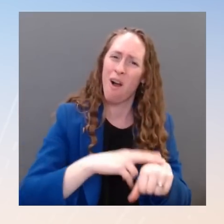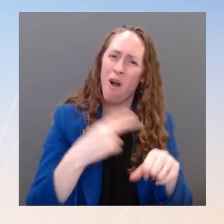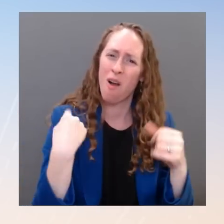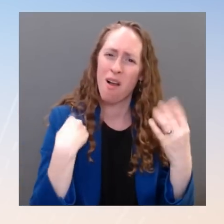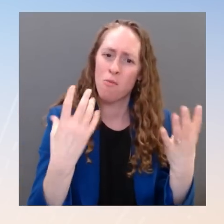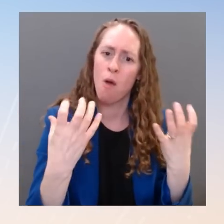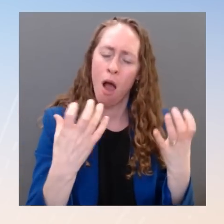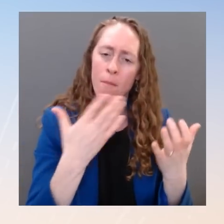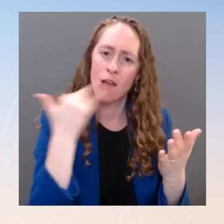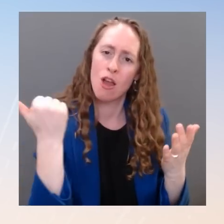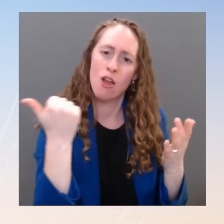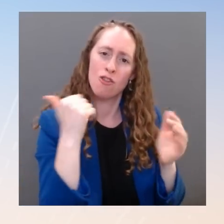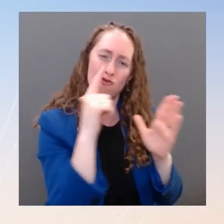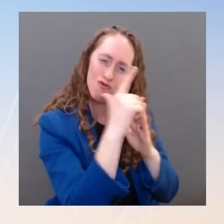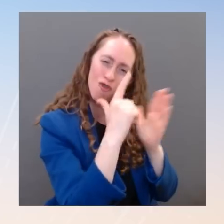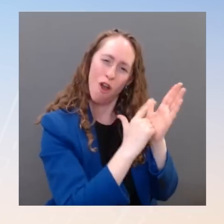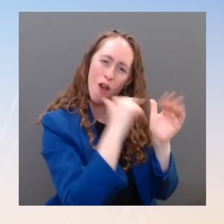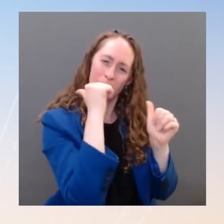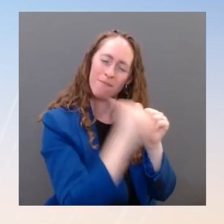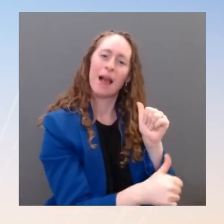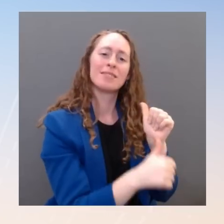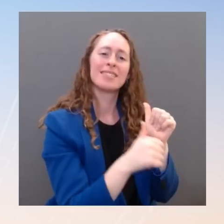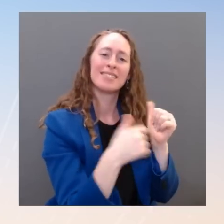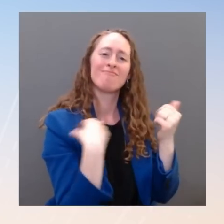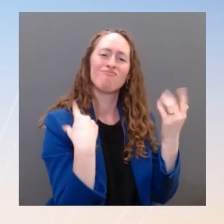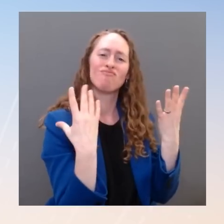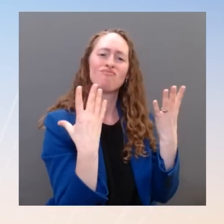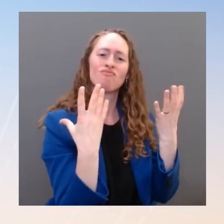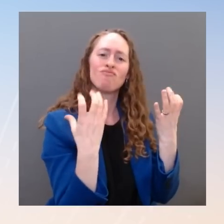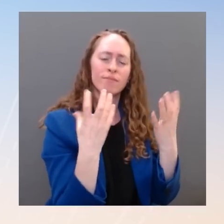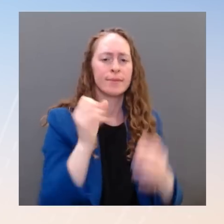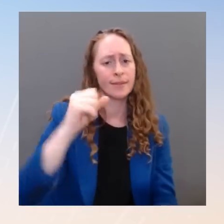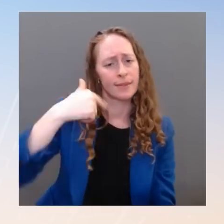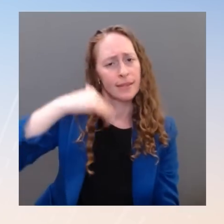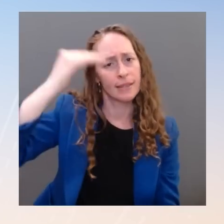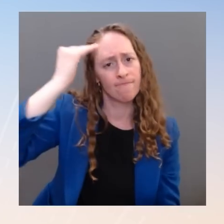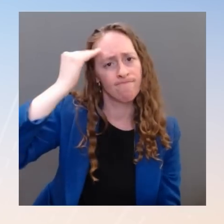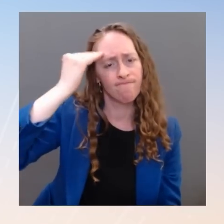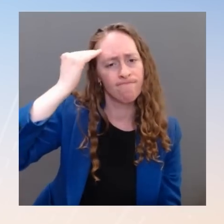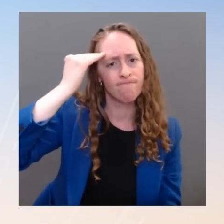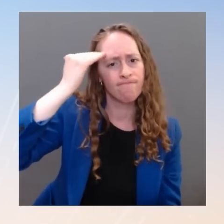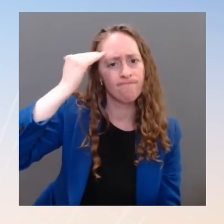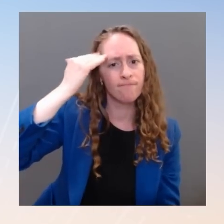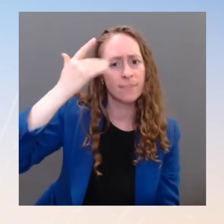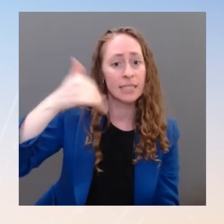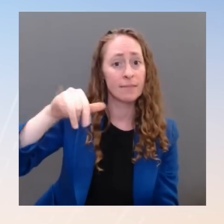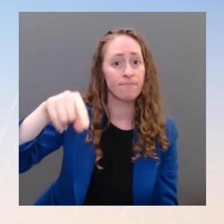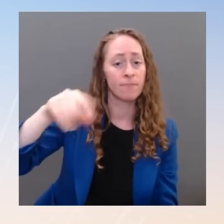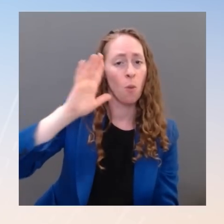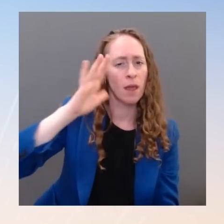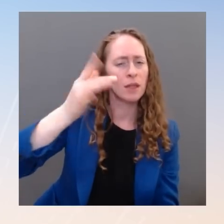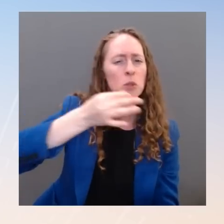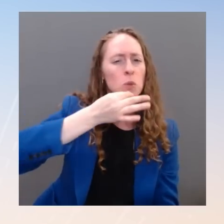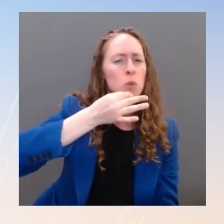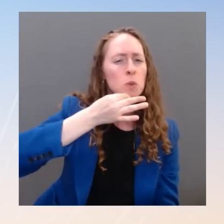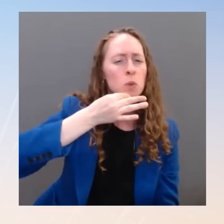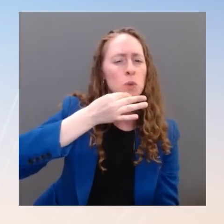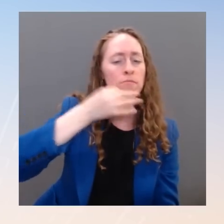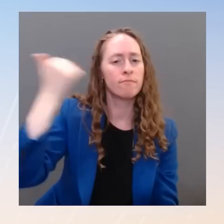anniversary is coming up in just a few weeks, and certainly that's something that remains on the president's mind. Thank you, everyone, so much.